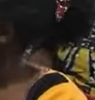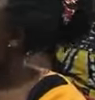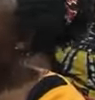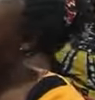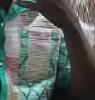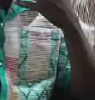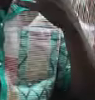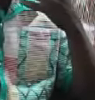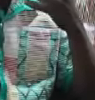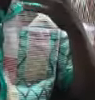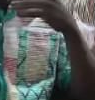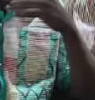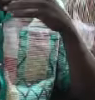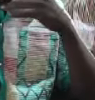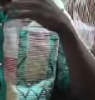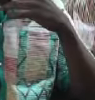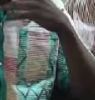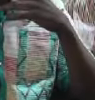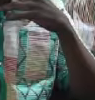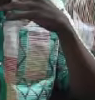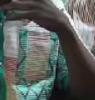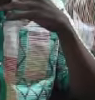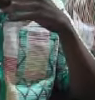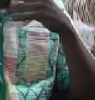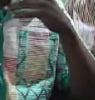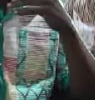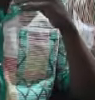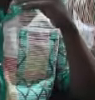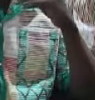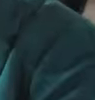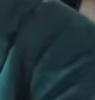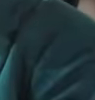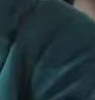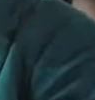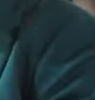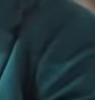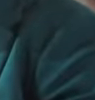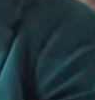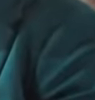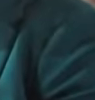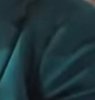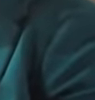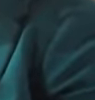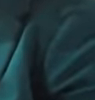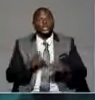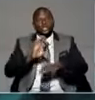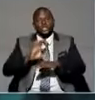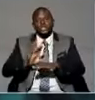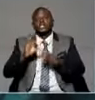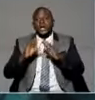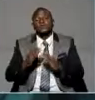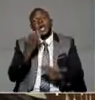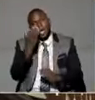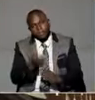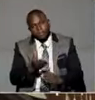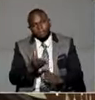as a milestone, in the church history. The church house. Finally, we have it. It's up and running. And that is